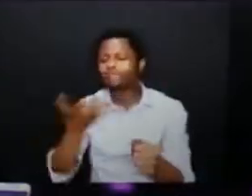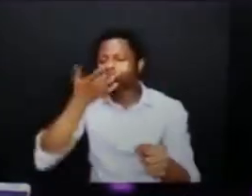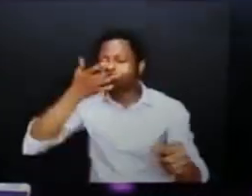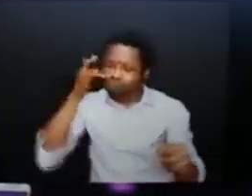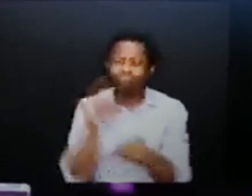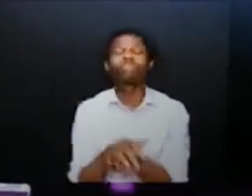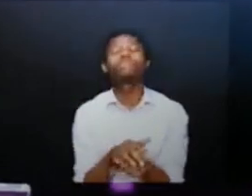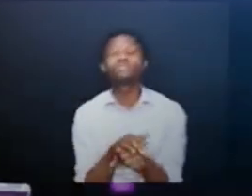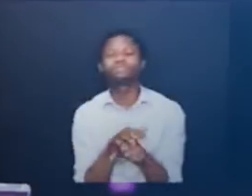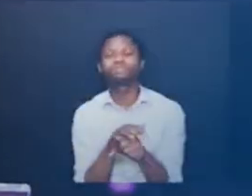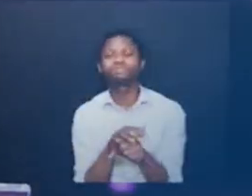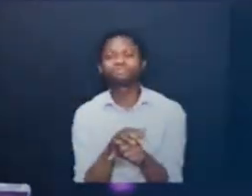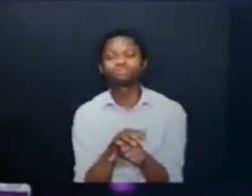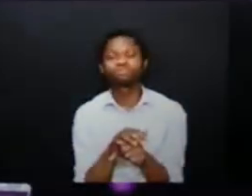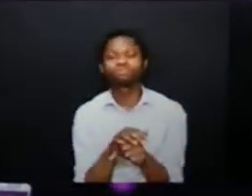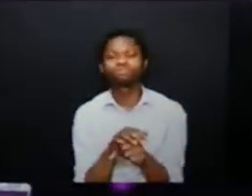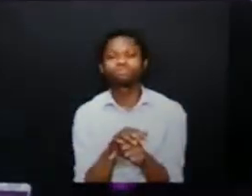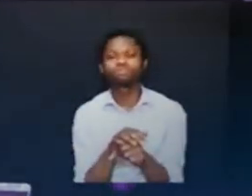promised.